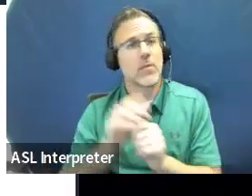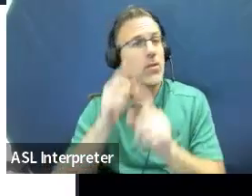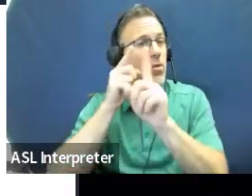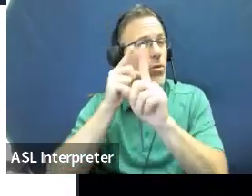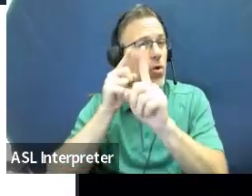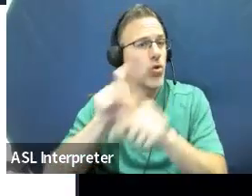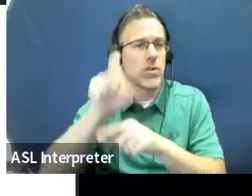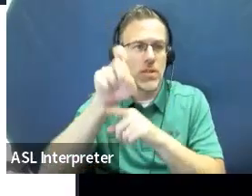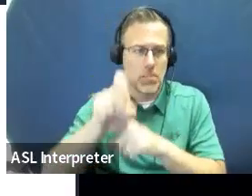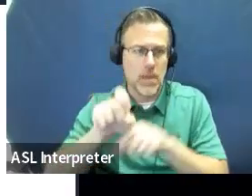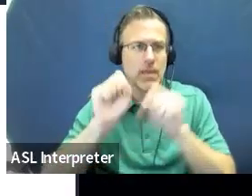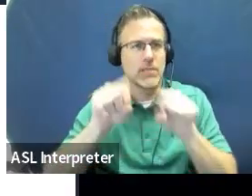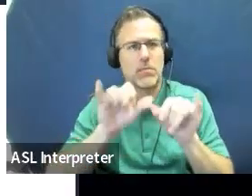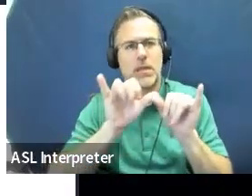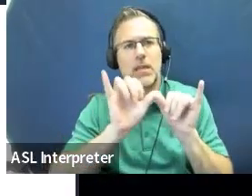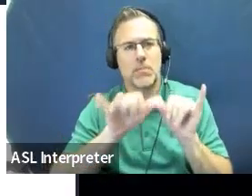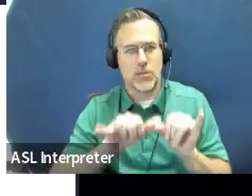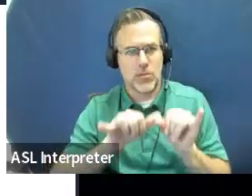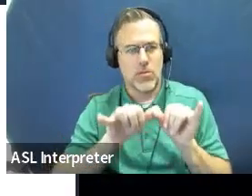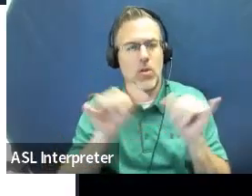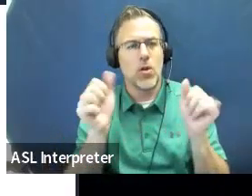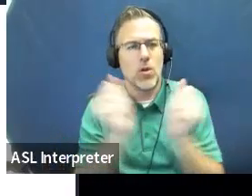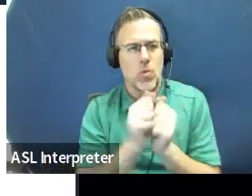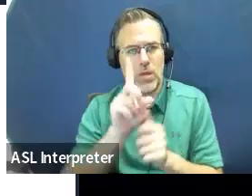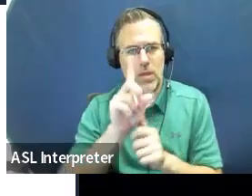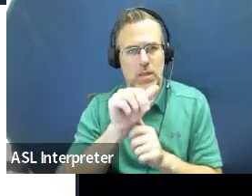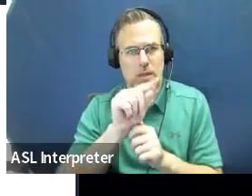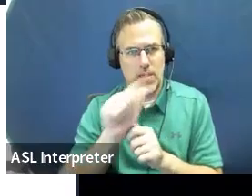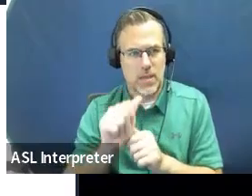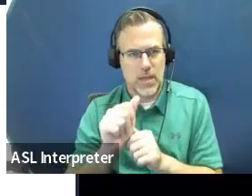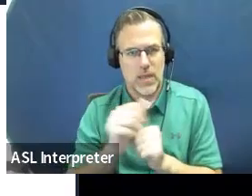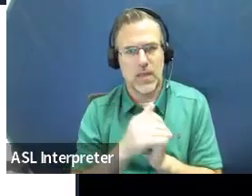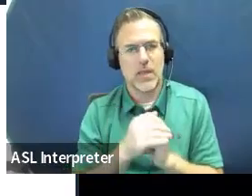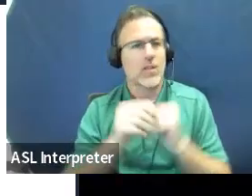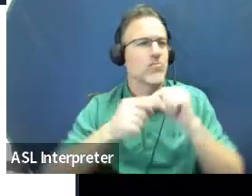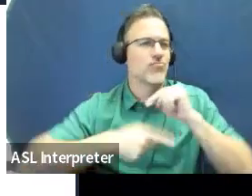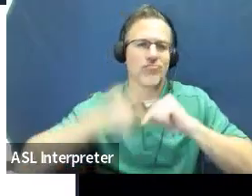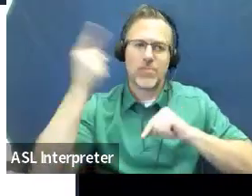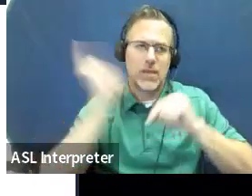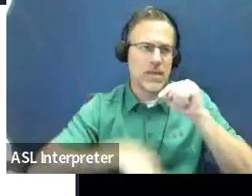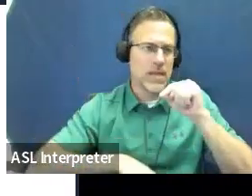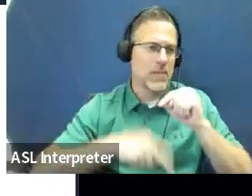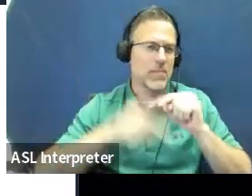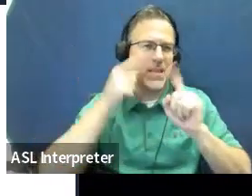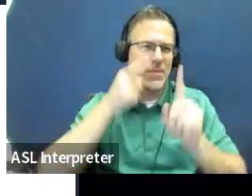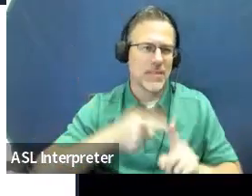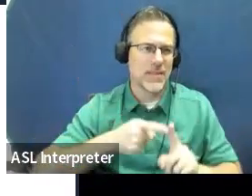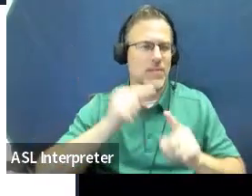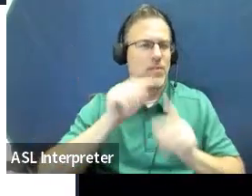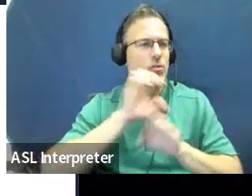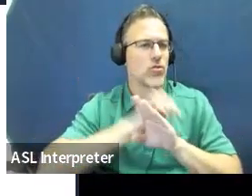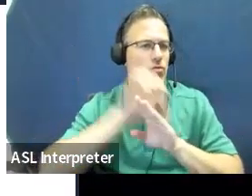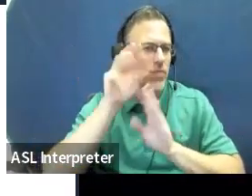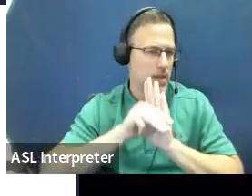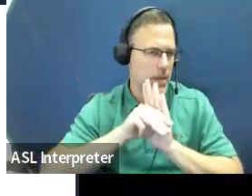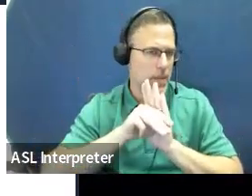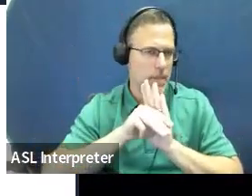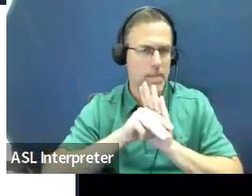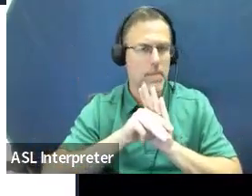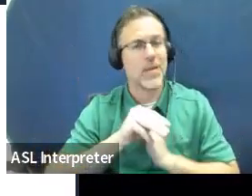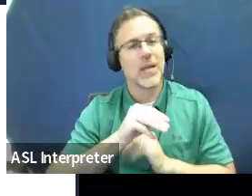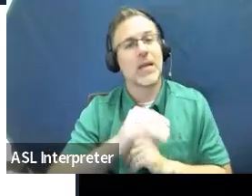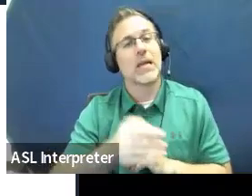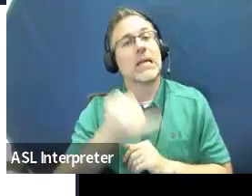be measurable with measurement data. They cannot be a specific curriculum or standard score. And if